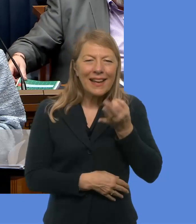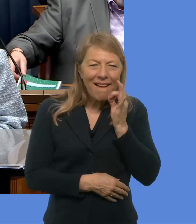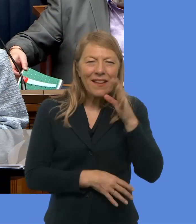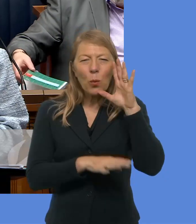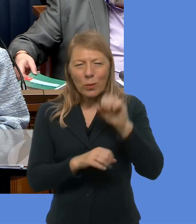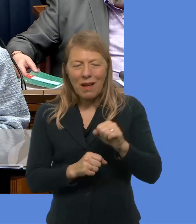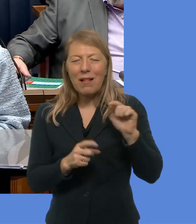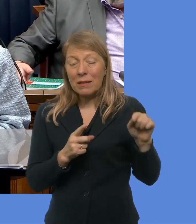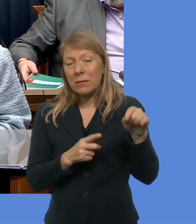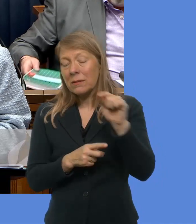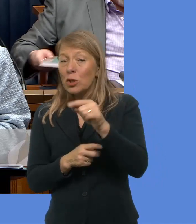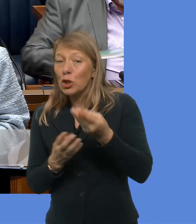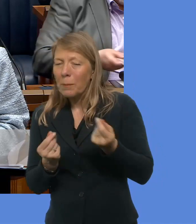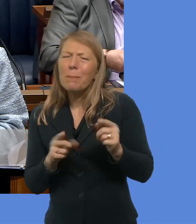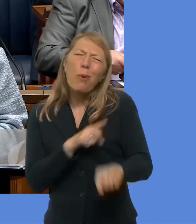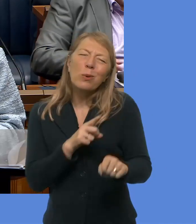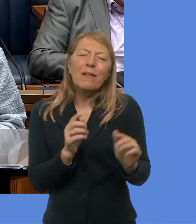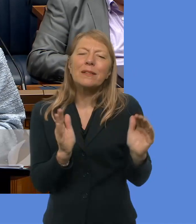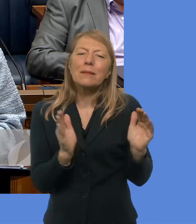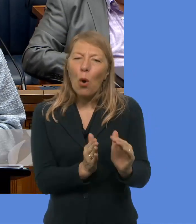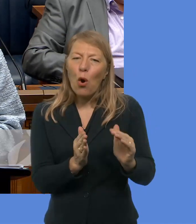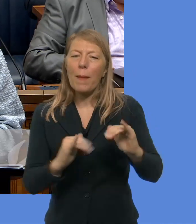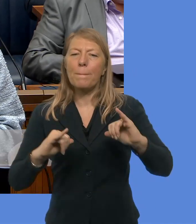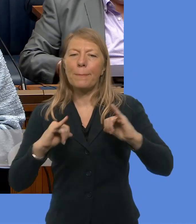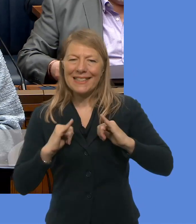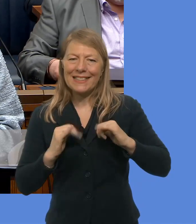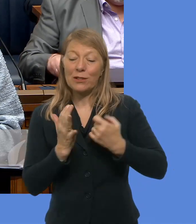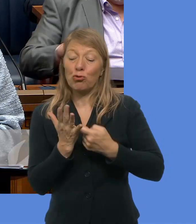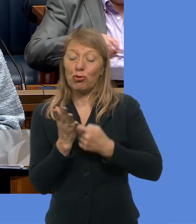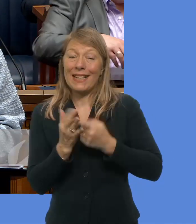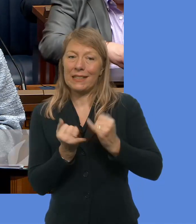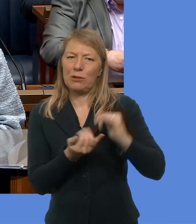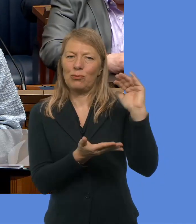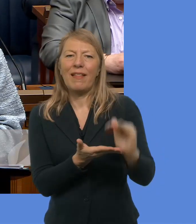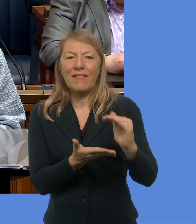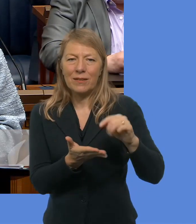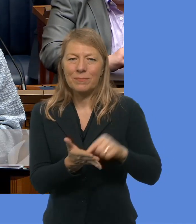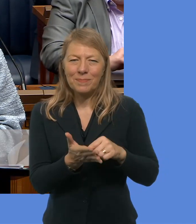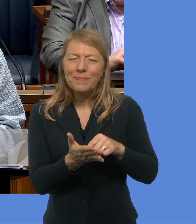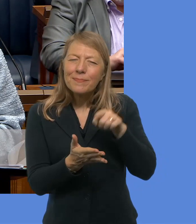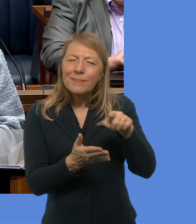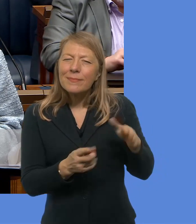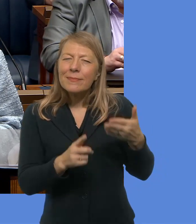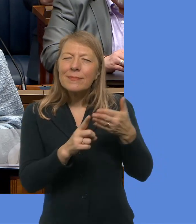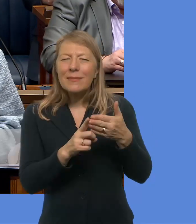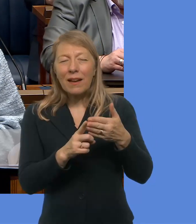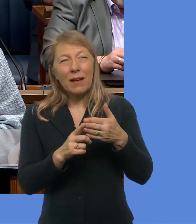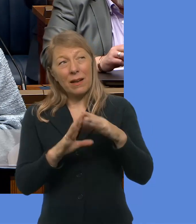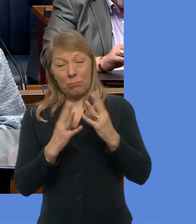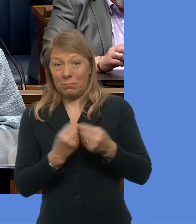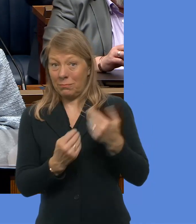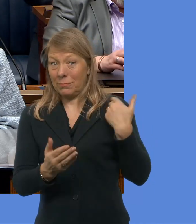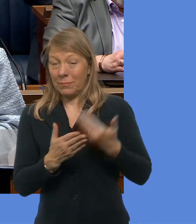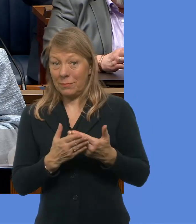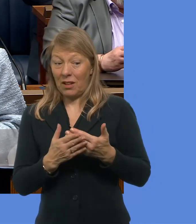and that includes mostly the small business rates relief, which, as I said, is awarded to 30,000 small businesses